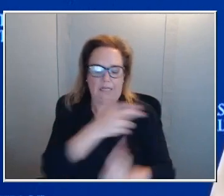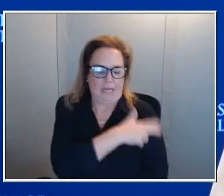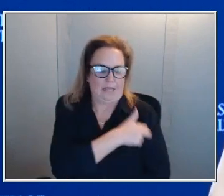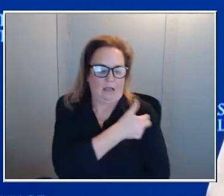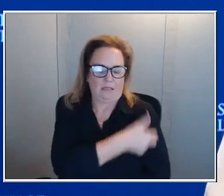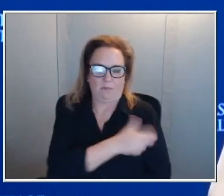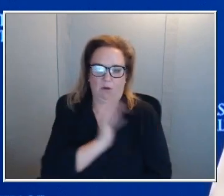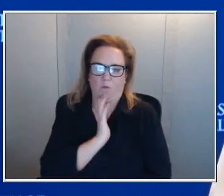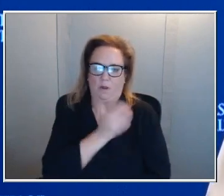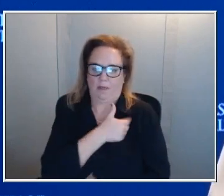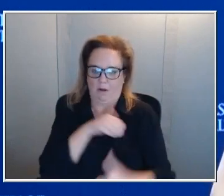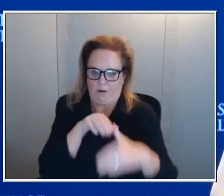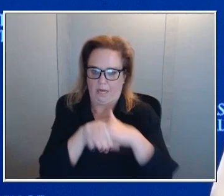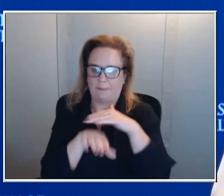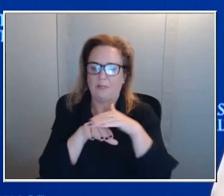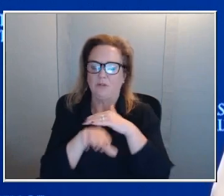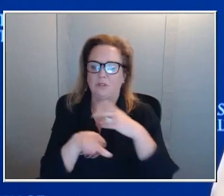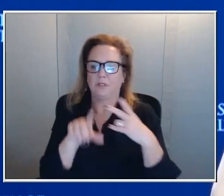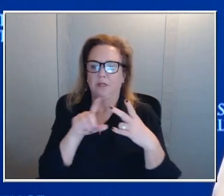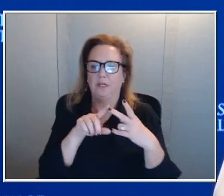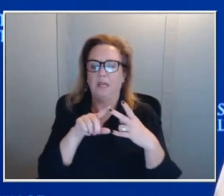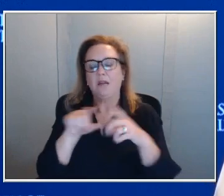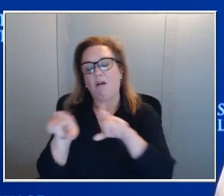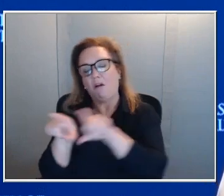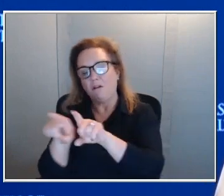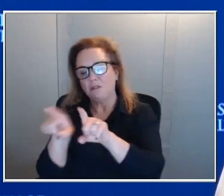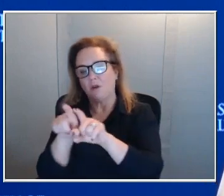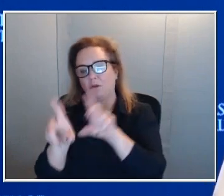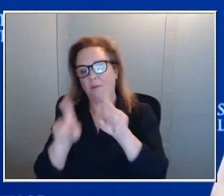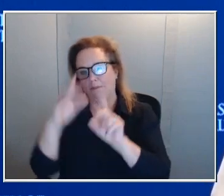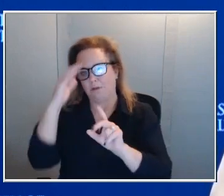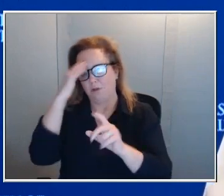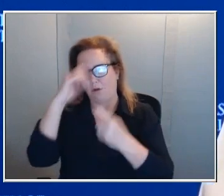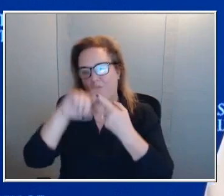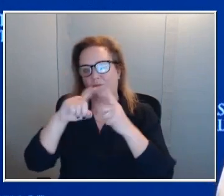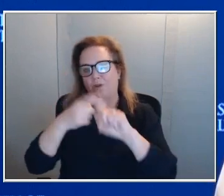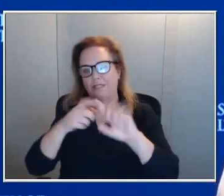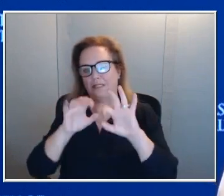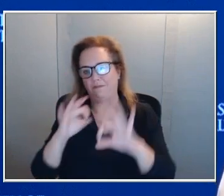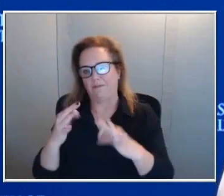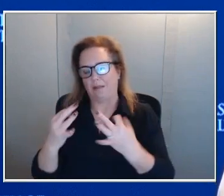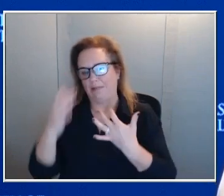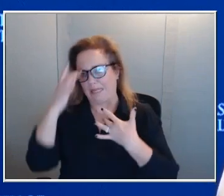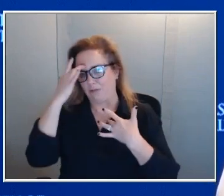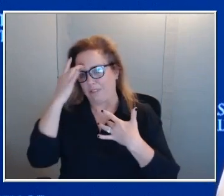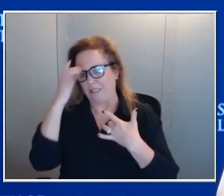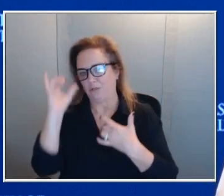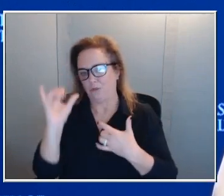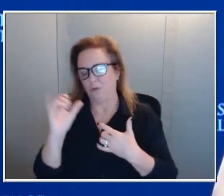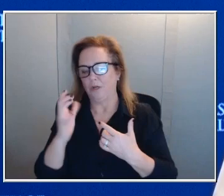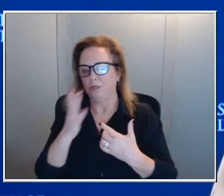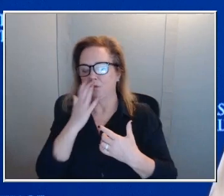our admissions, but also anecdotally when people know friends and family that have it. So I think this is a very good